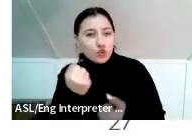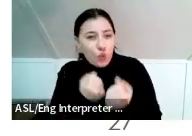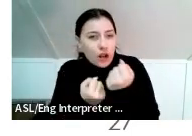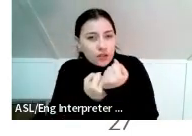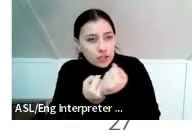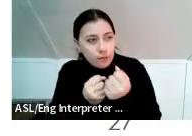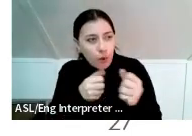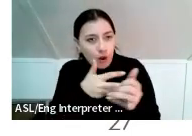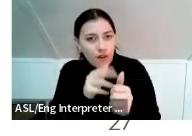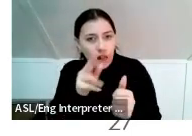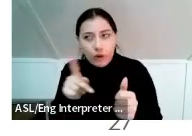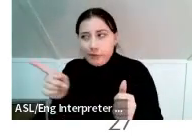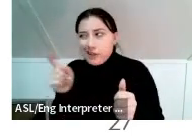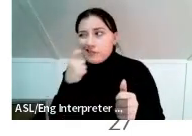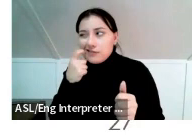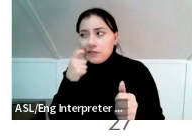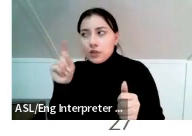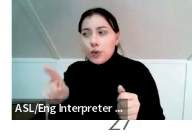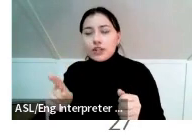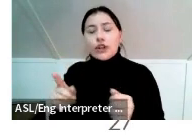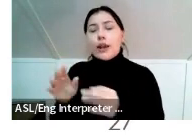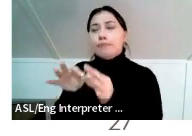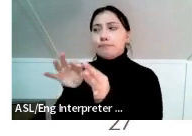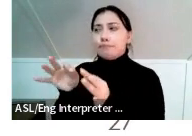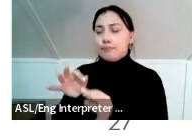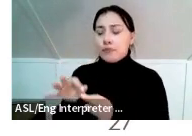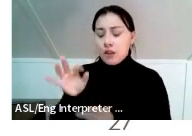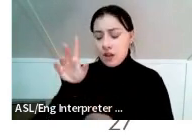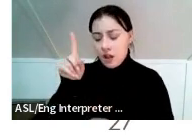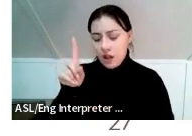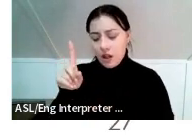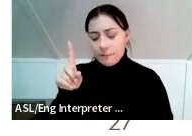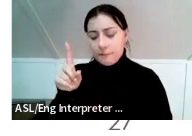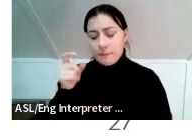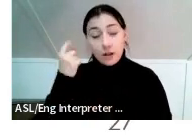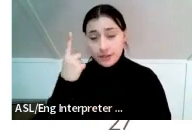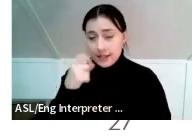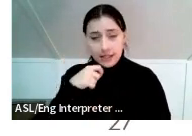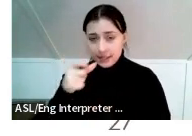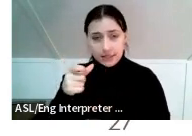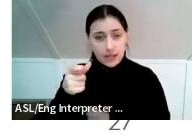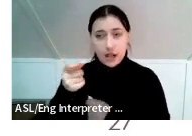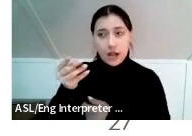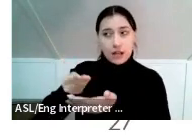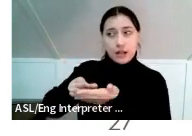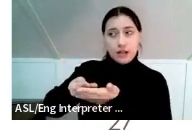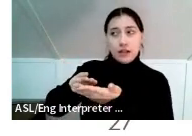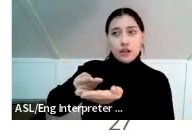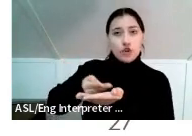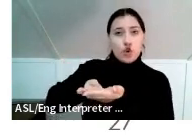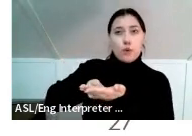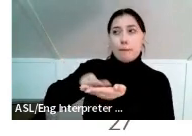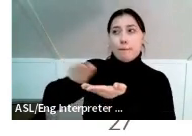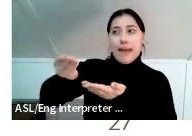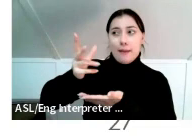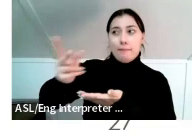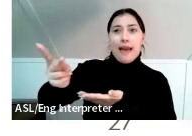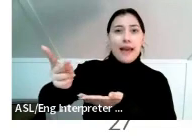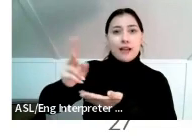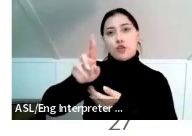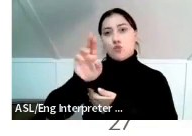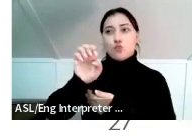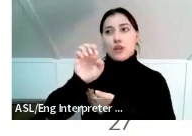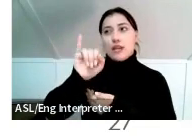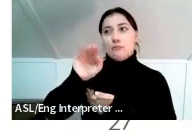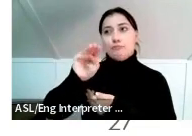that question. So this is not a reimbursement grant. So unlike some grants where you've got to